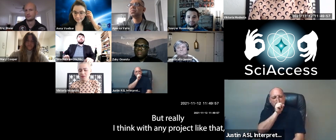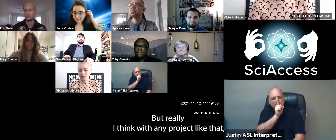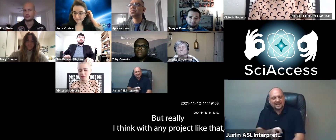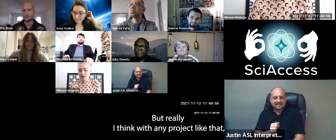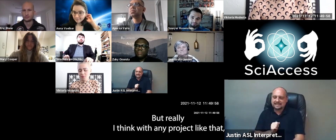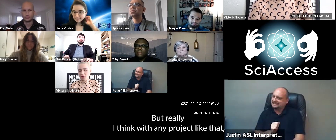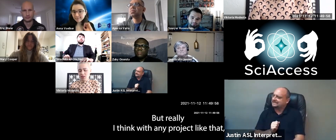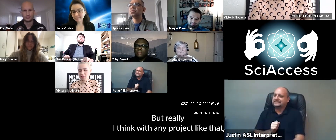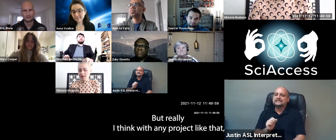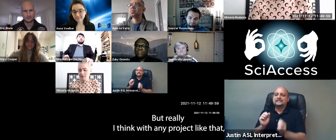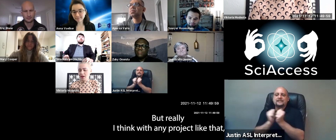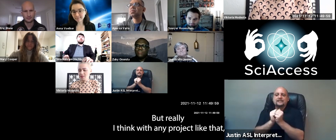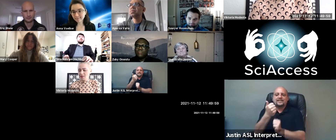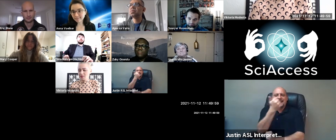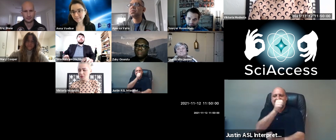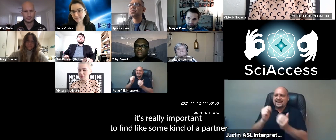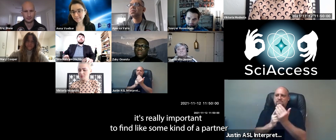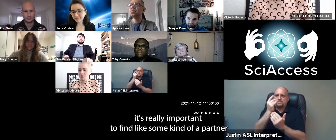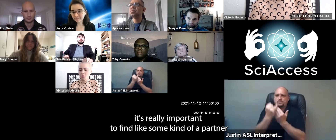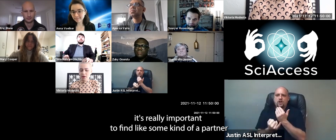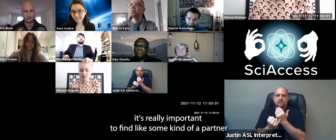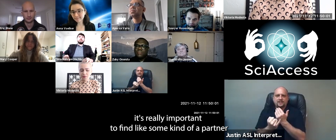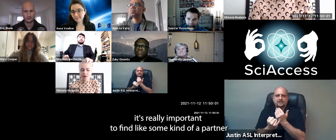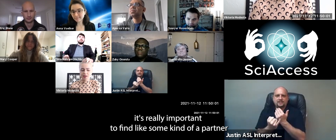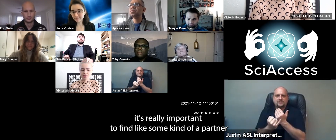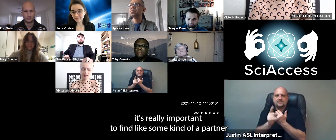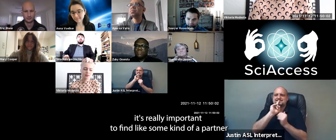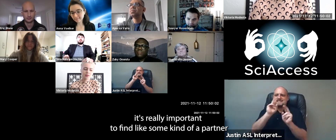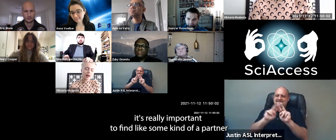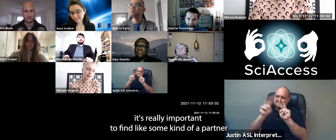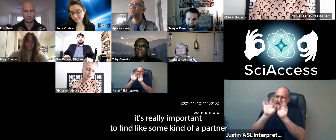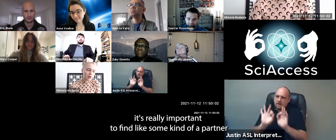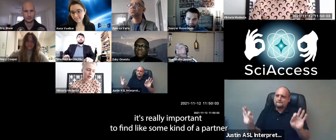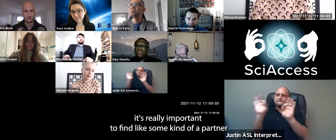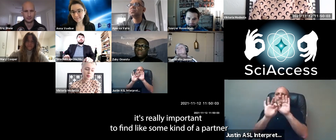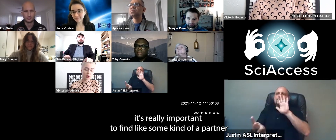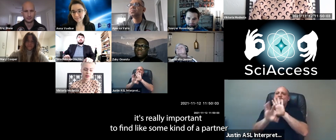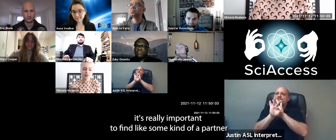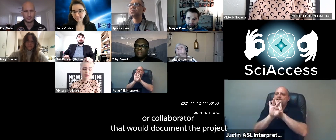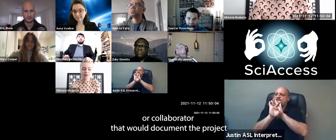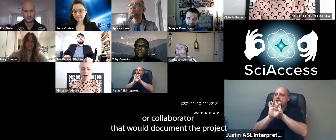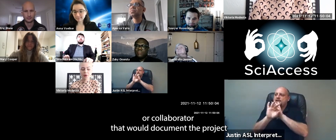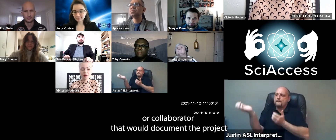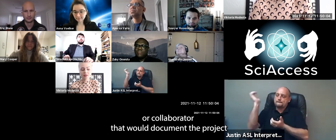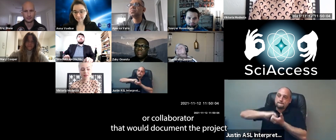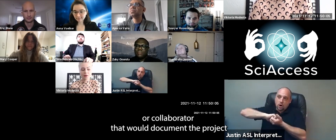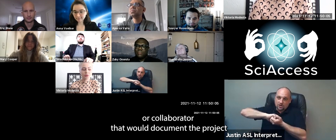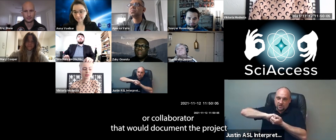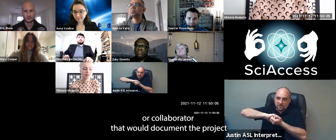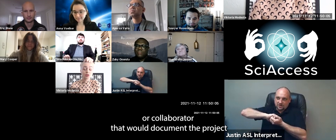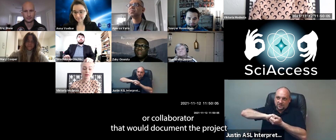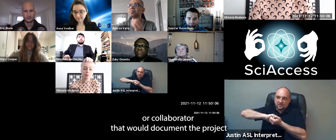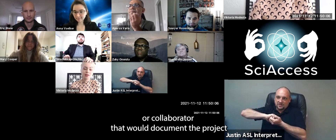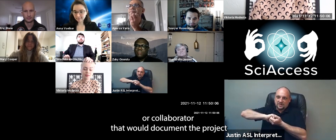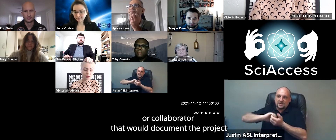think, with any project like that, it's really important to find like some kind of a partner or collaborator that